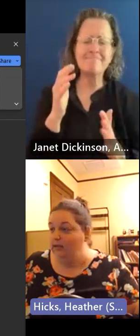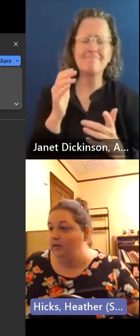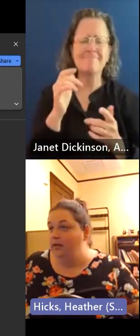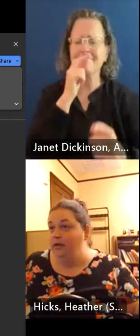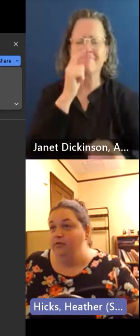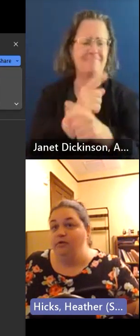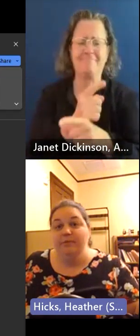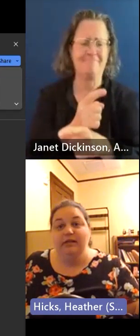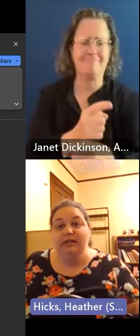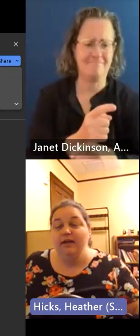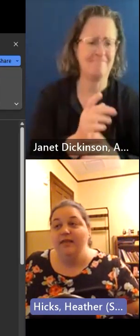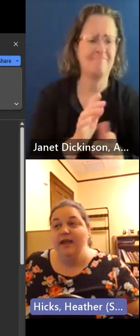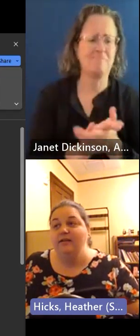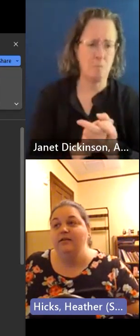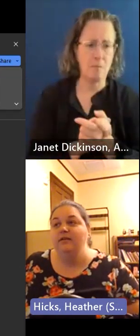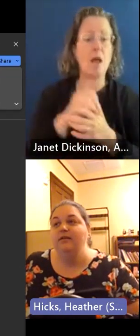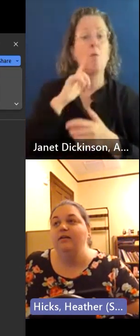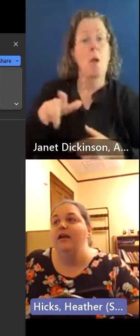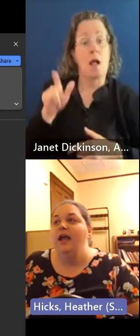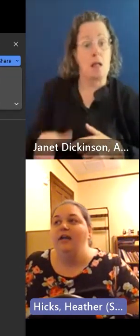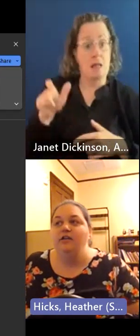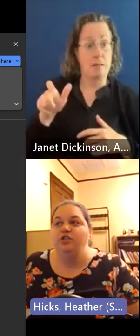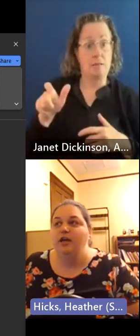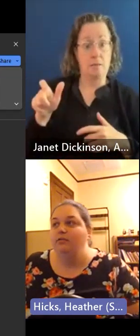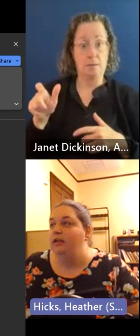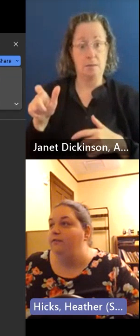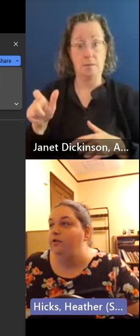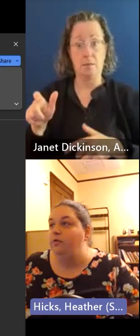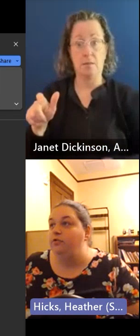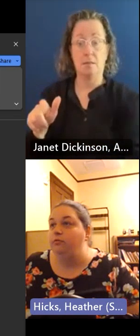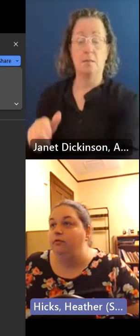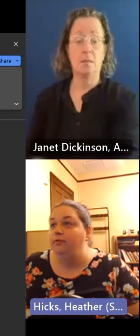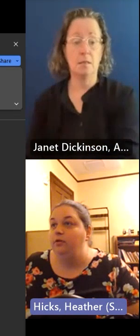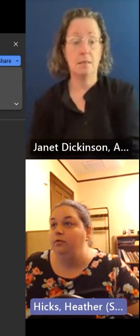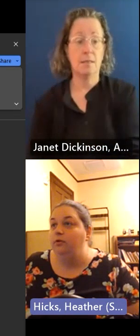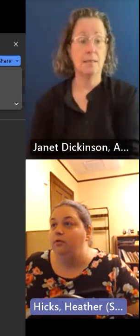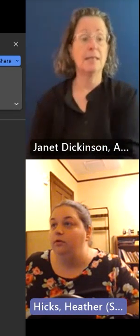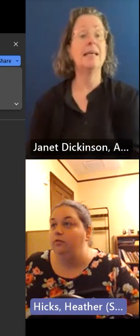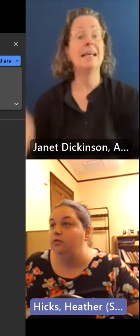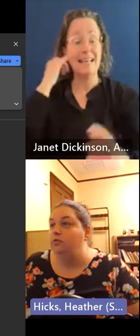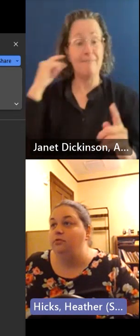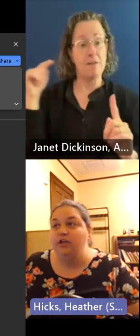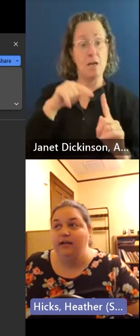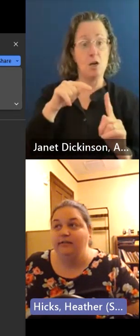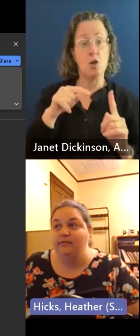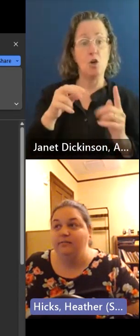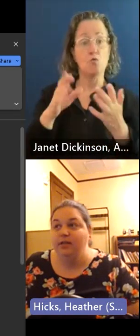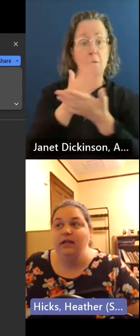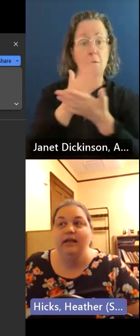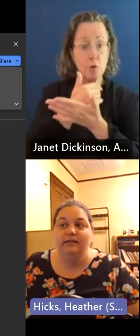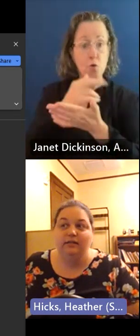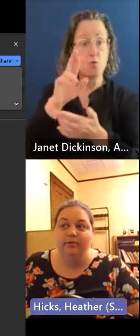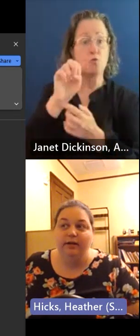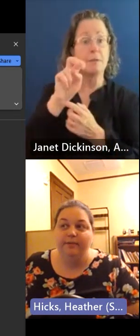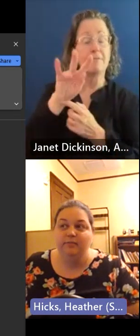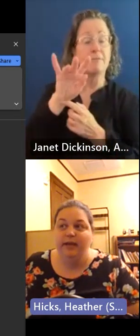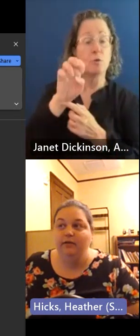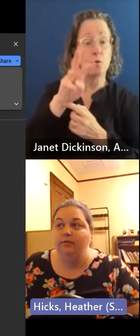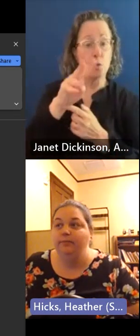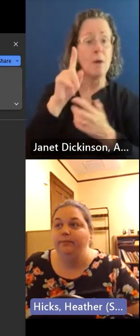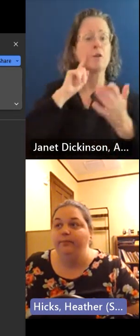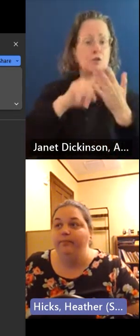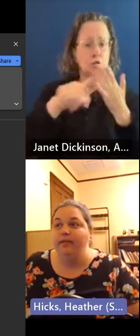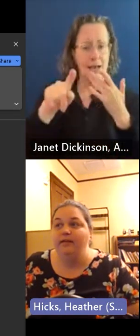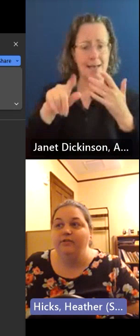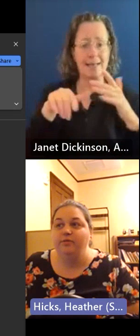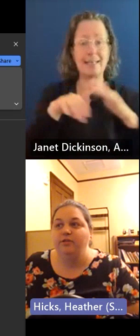correct. So I'm going to click on that. And in general, if you go to review, you can go to check accessibility, and it's going to bring up this